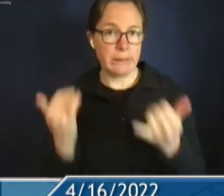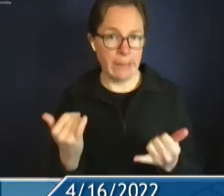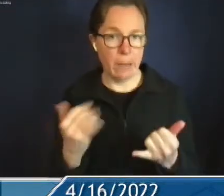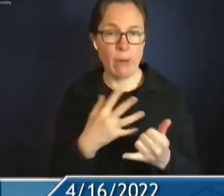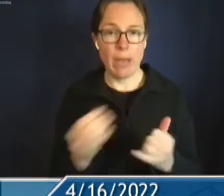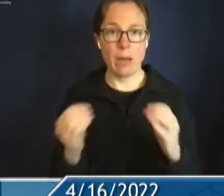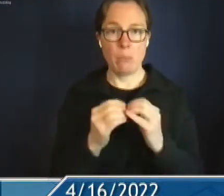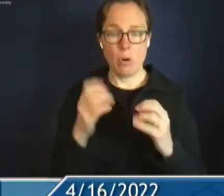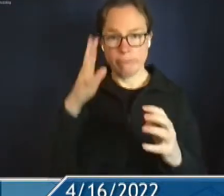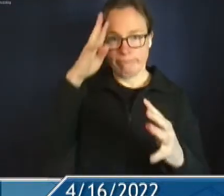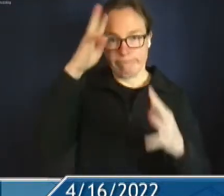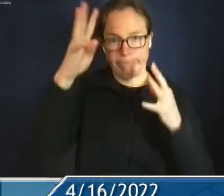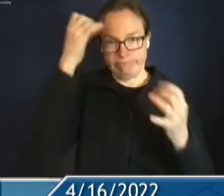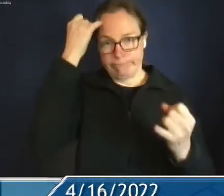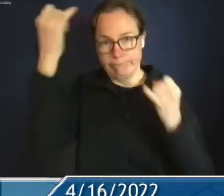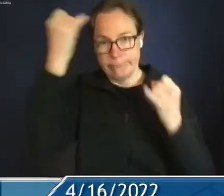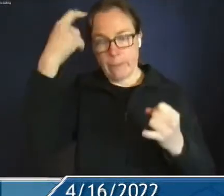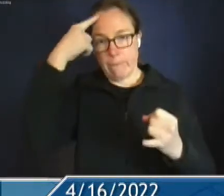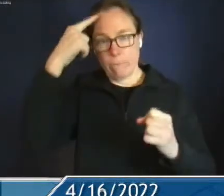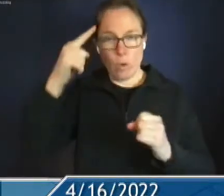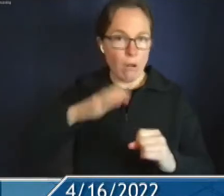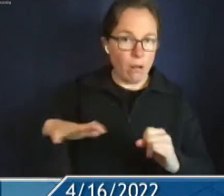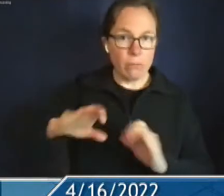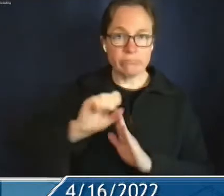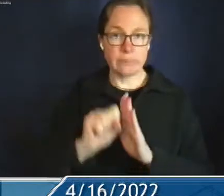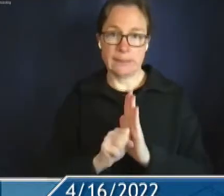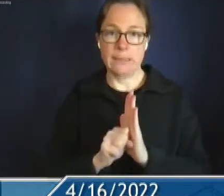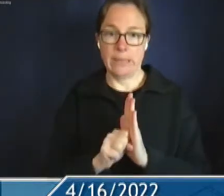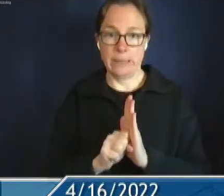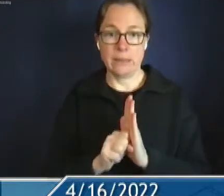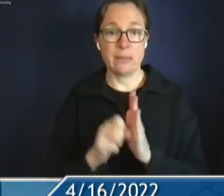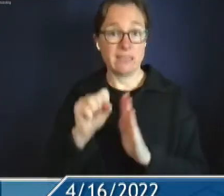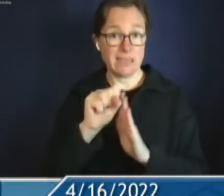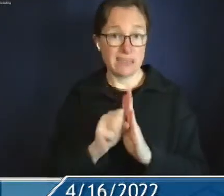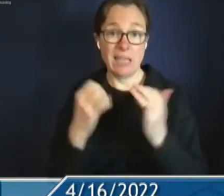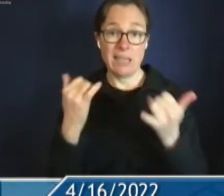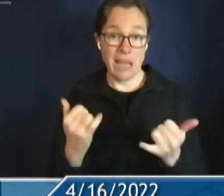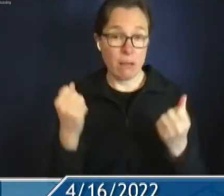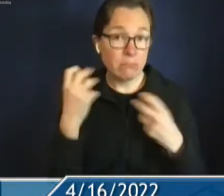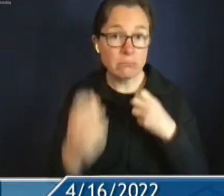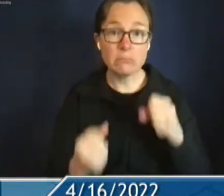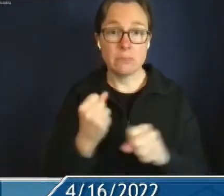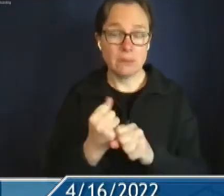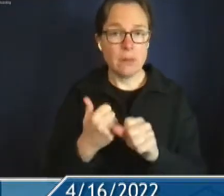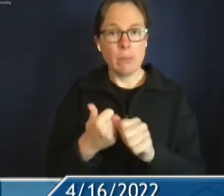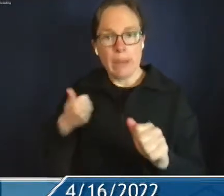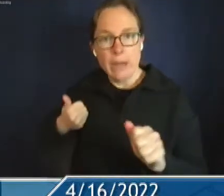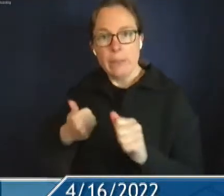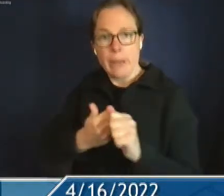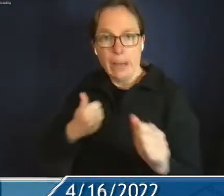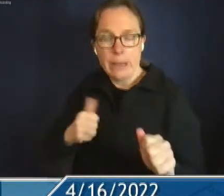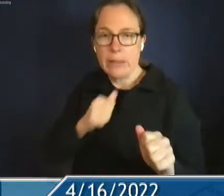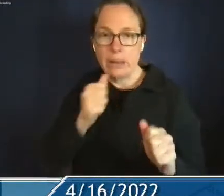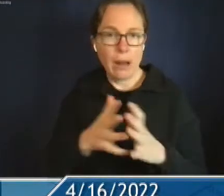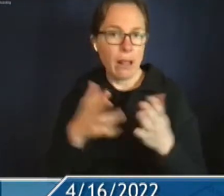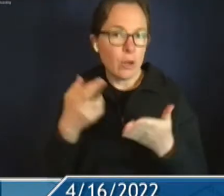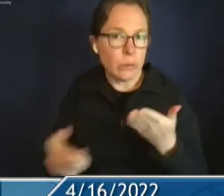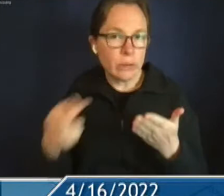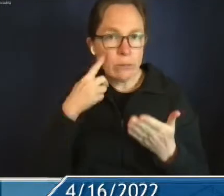the entire state, because our state is lagging for decades now in terms of resources for mental health and behavioral health.